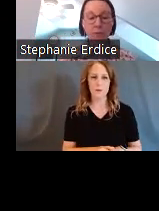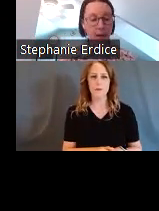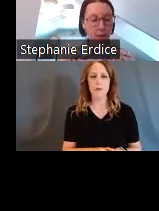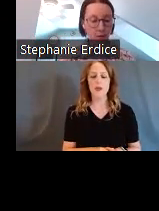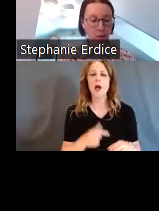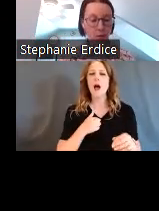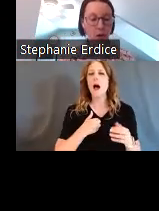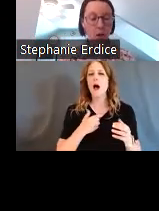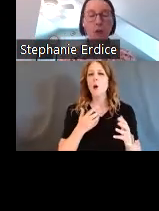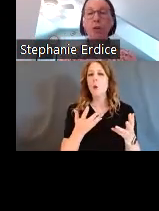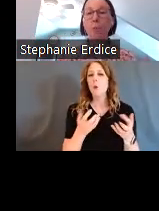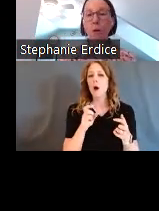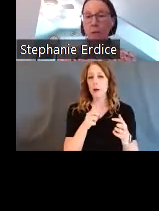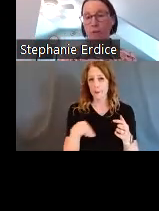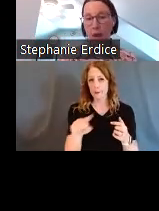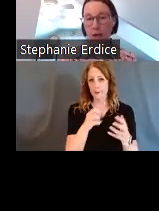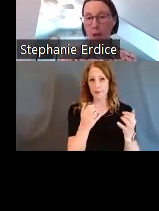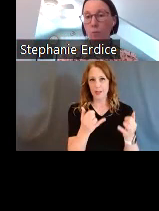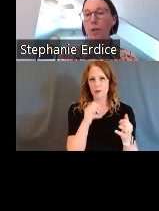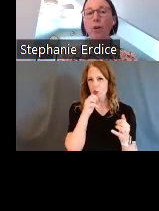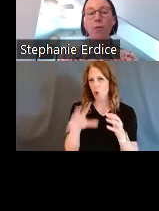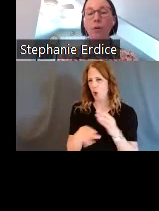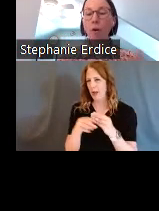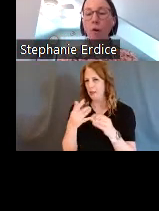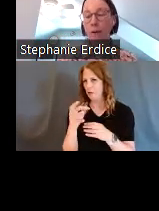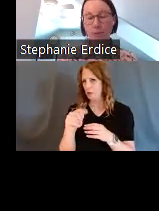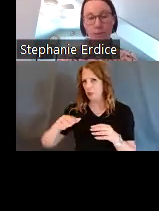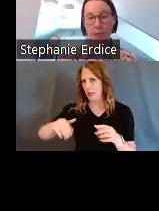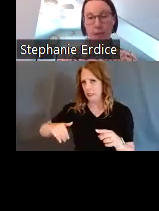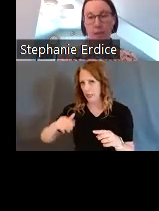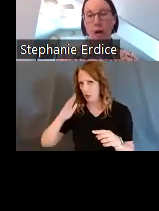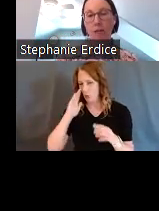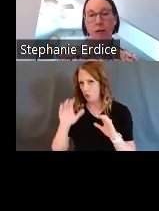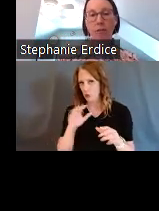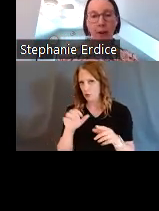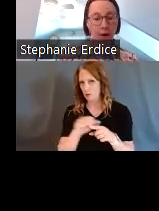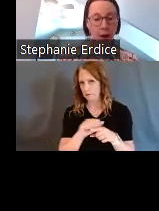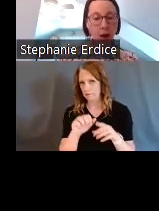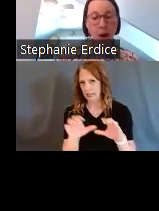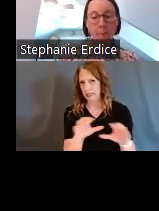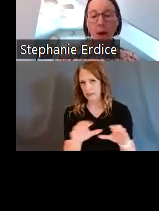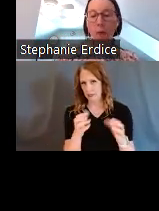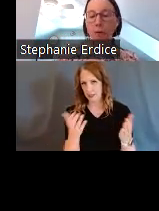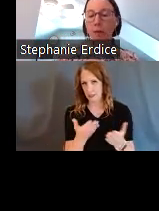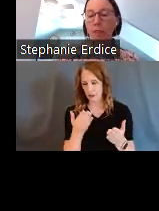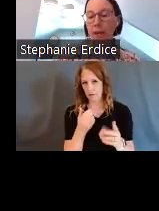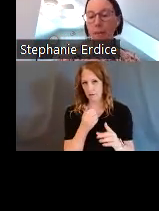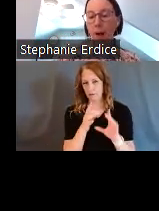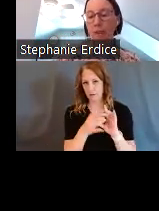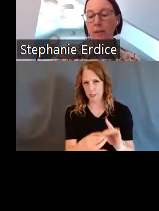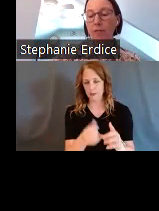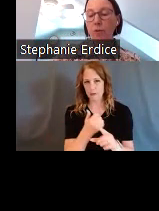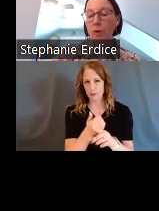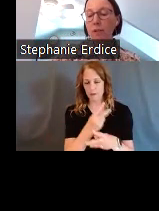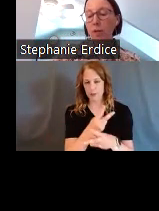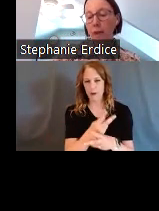going to invite you, don't put it in the chat yet. We're going to go through a whole exercise here on self-care. But I want you to think